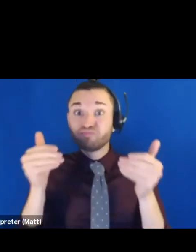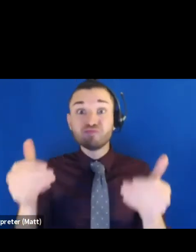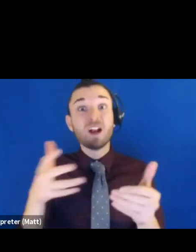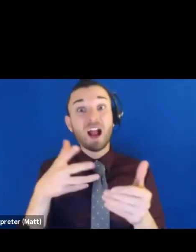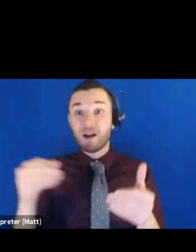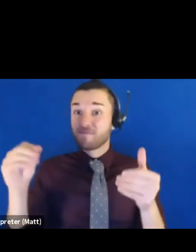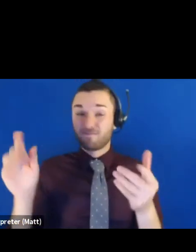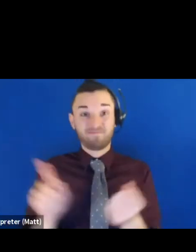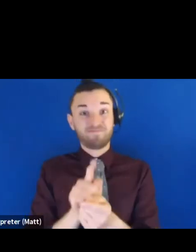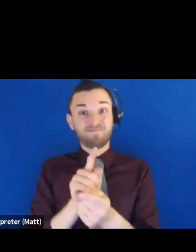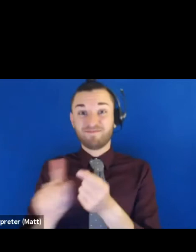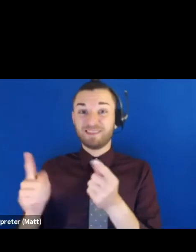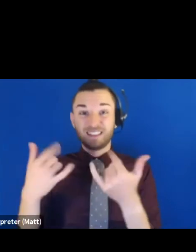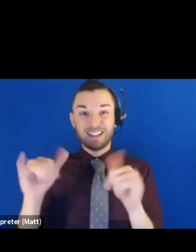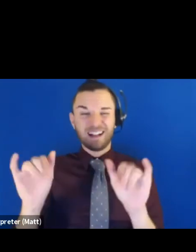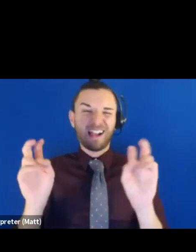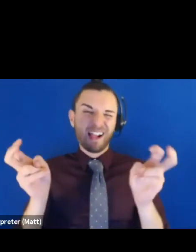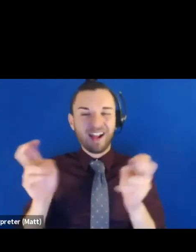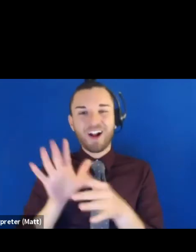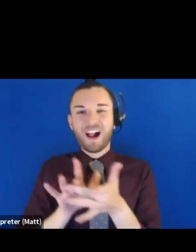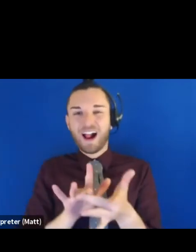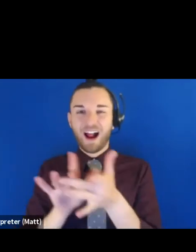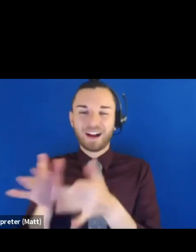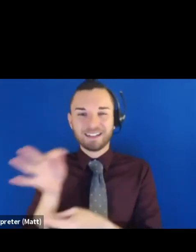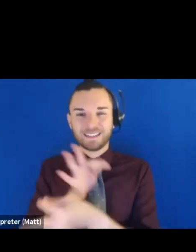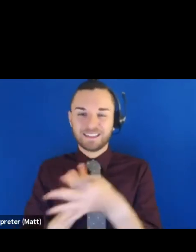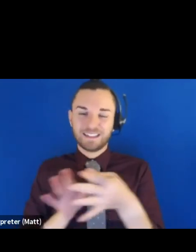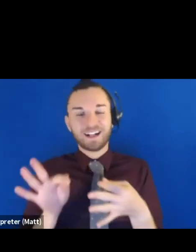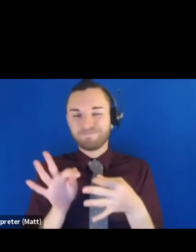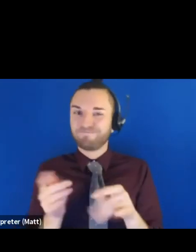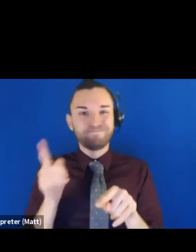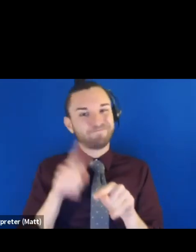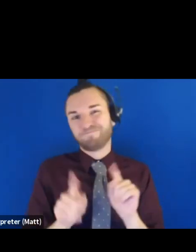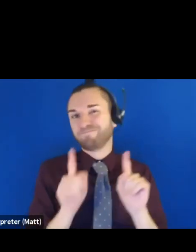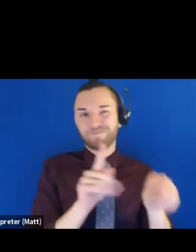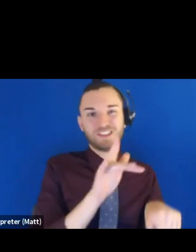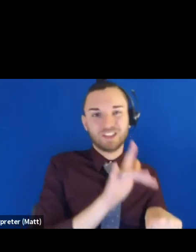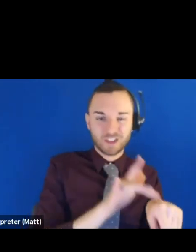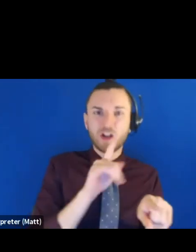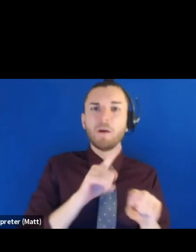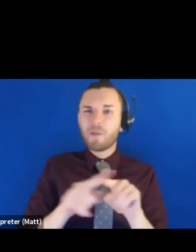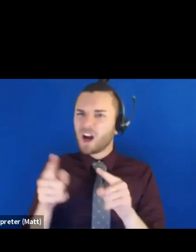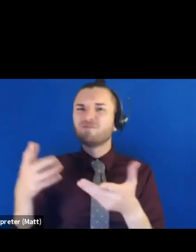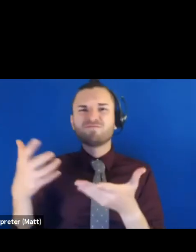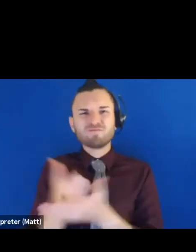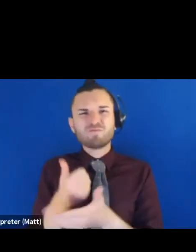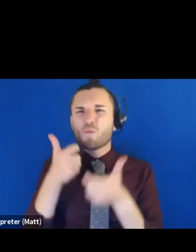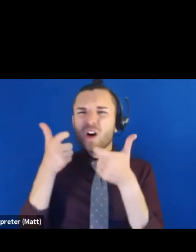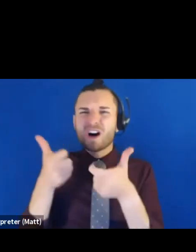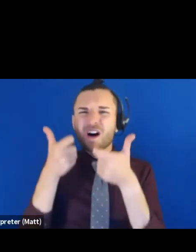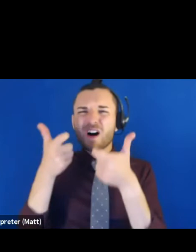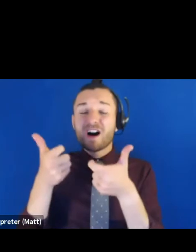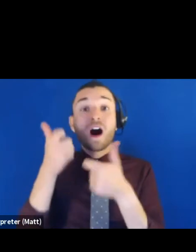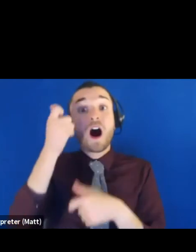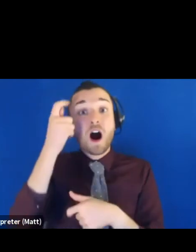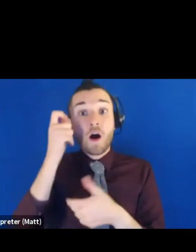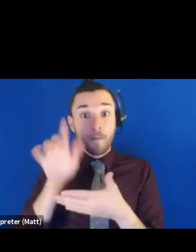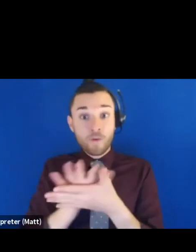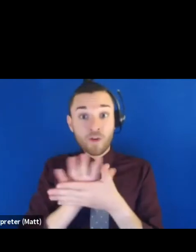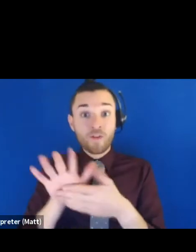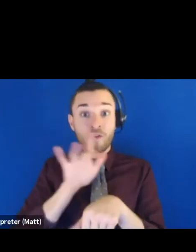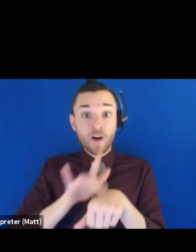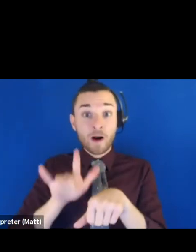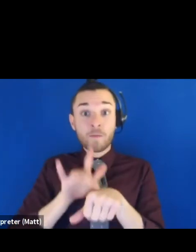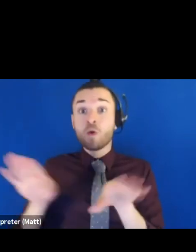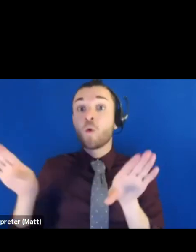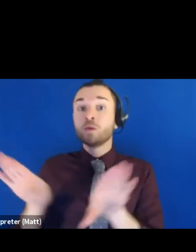geographical barriers. And this is our closing day, so you still have until midnight to binge watch as much as you can in our digital screening